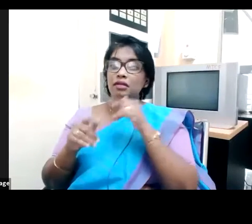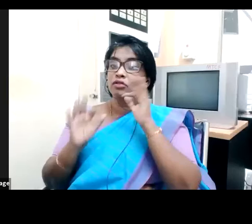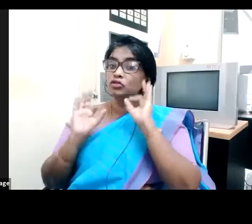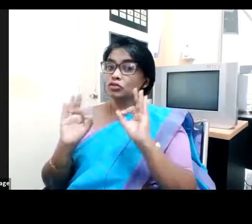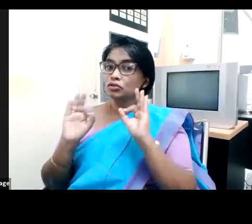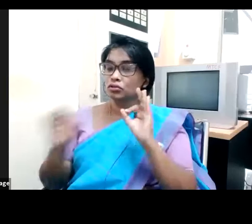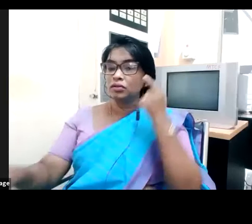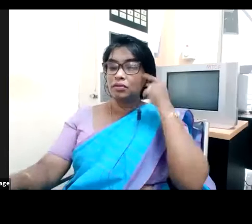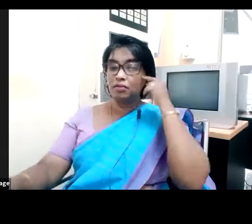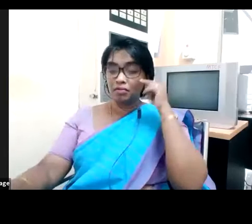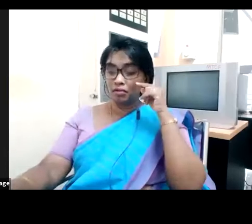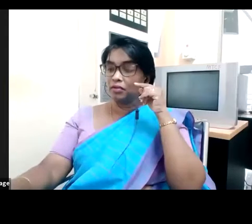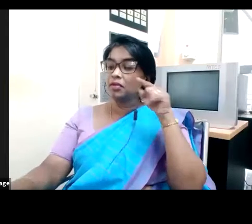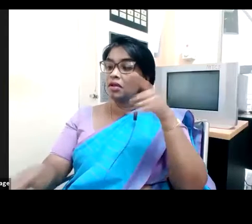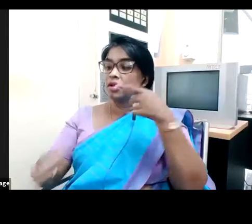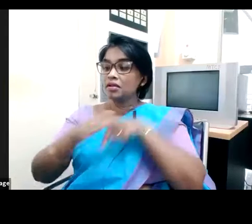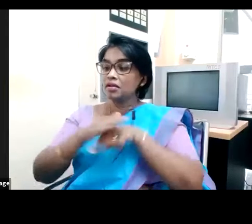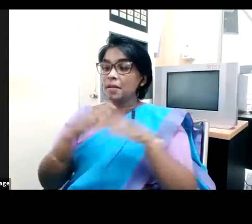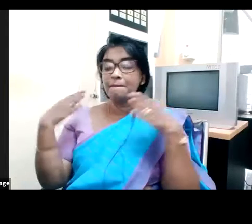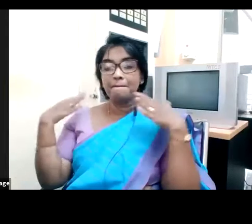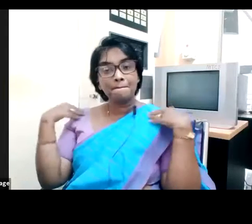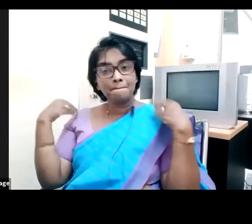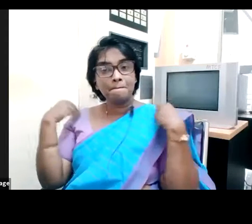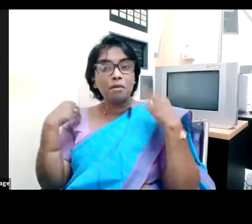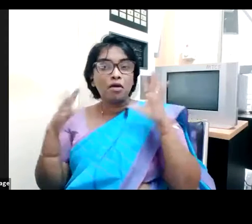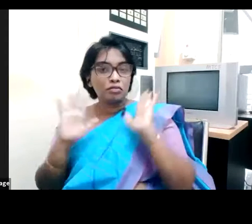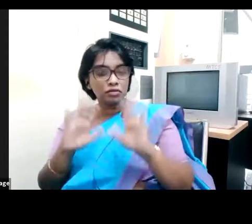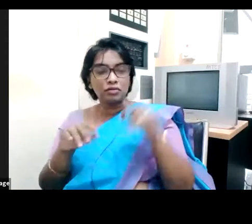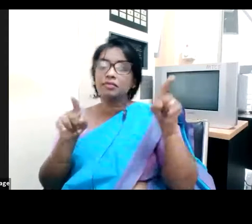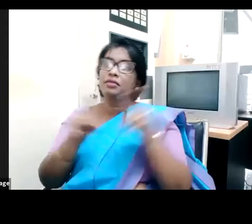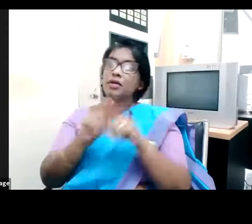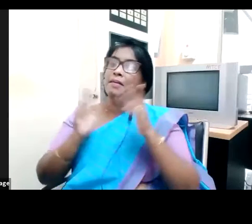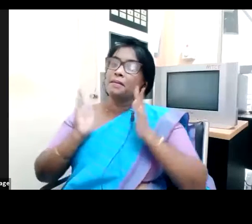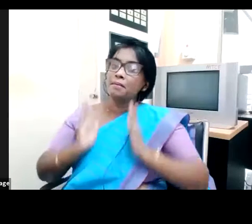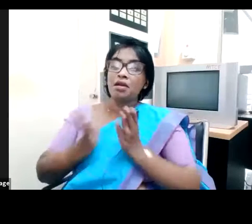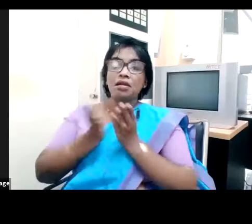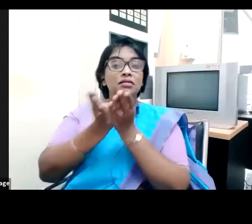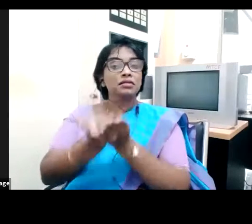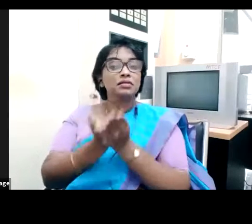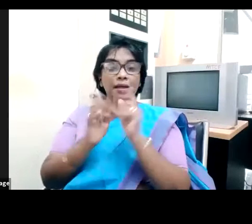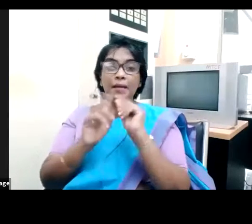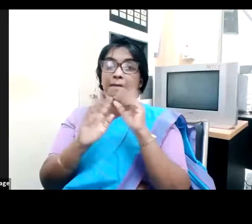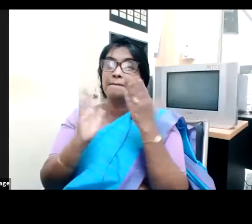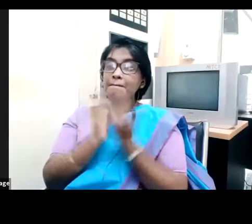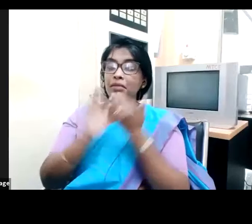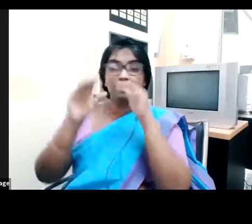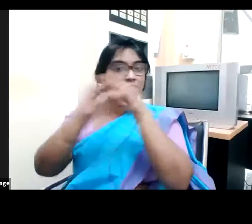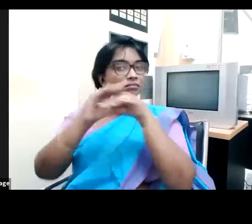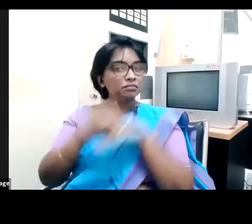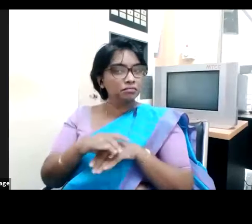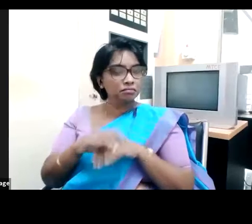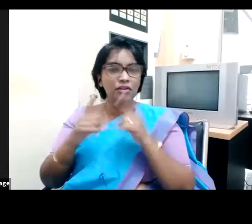and tune to this the diversity aspect. And also you need to